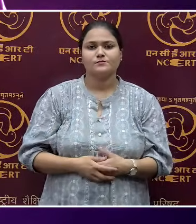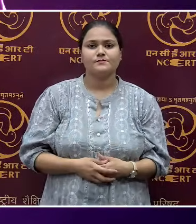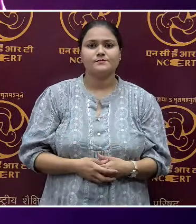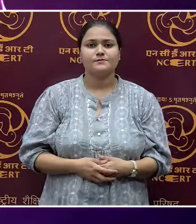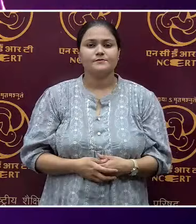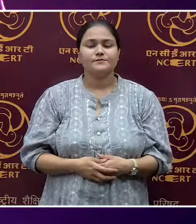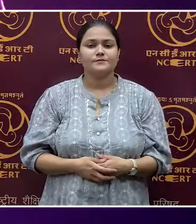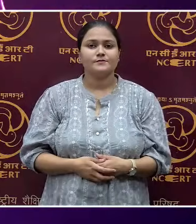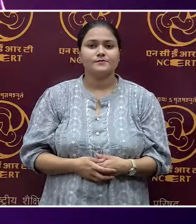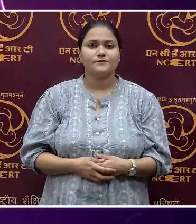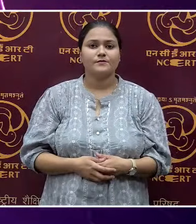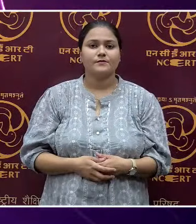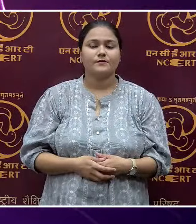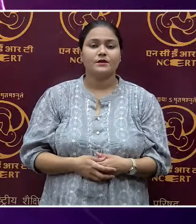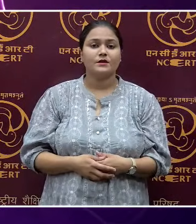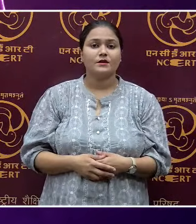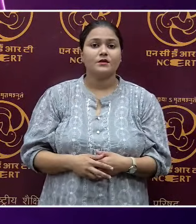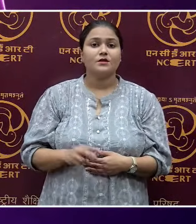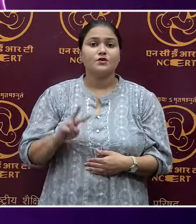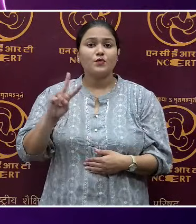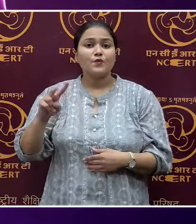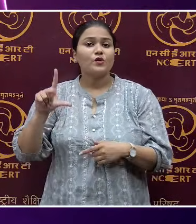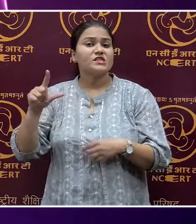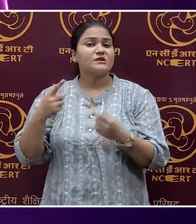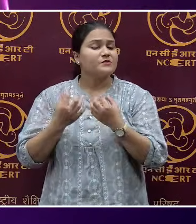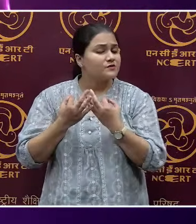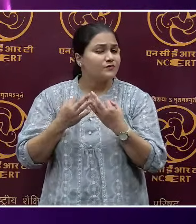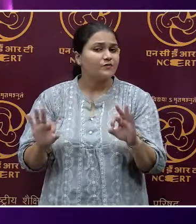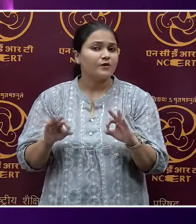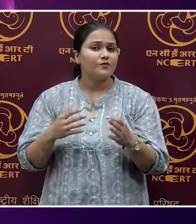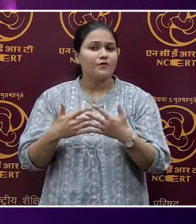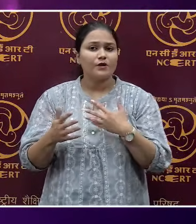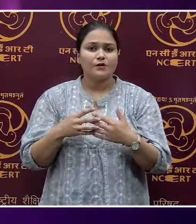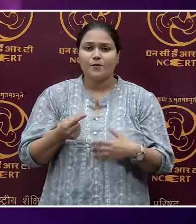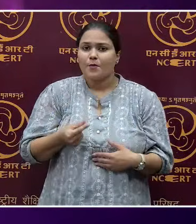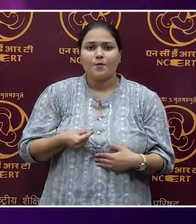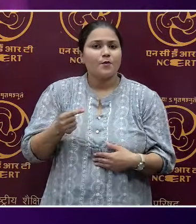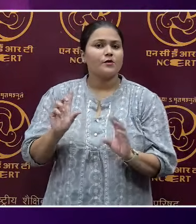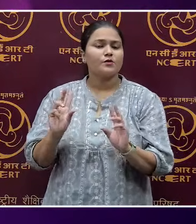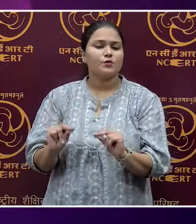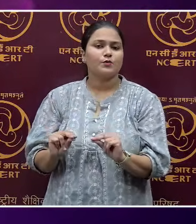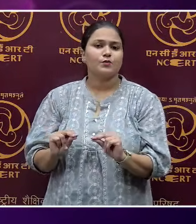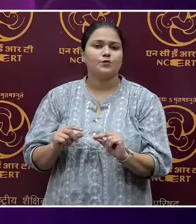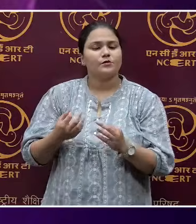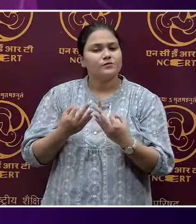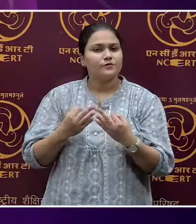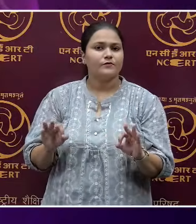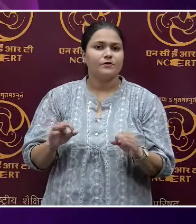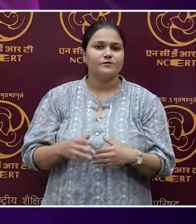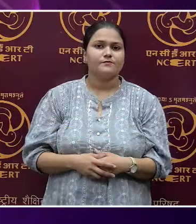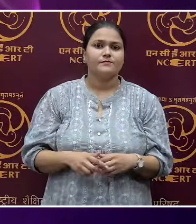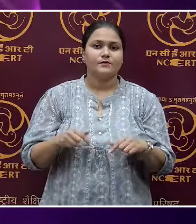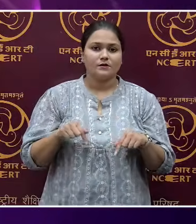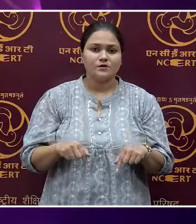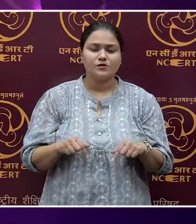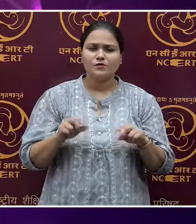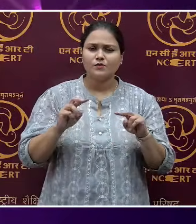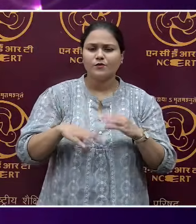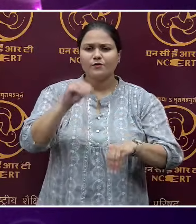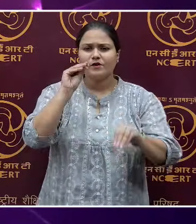features of virtual lab for free. There is no cost involved. Okay. So what are we going to learn today in the virtual lab session? Today we